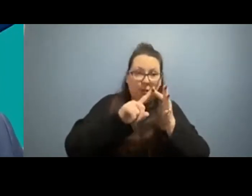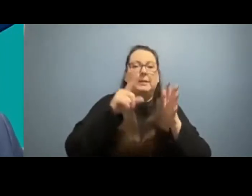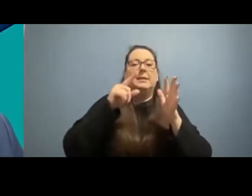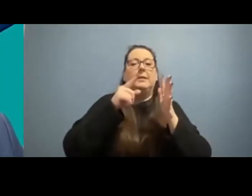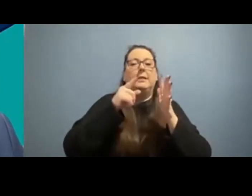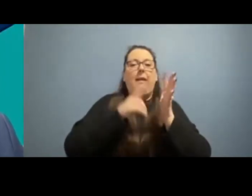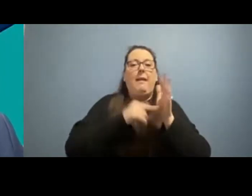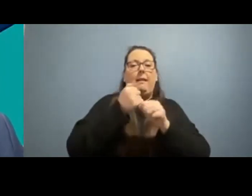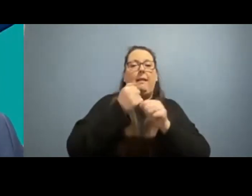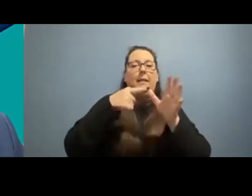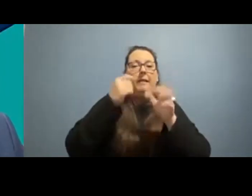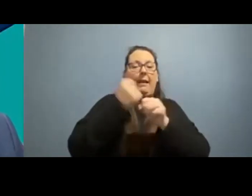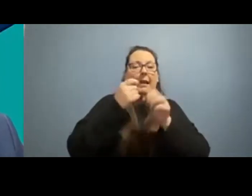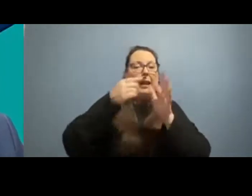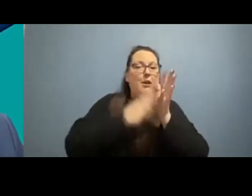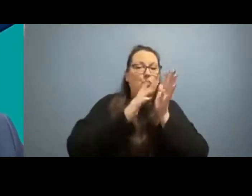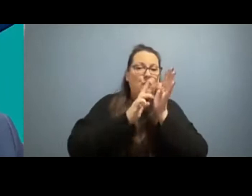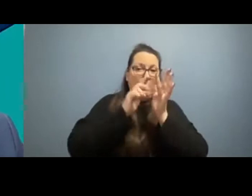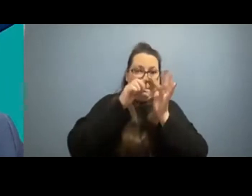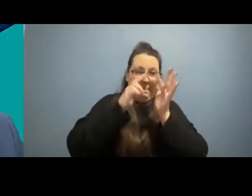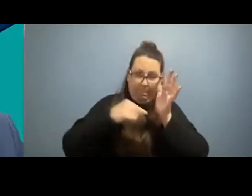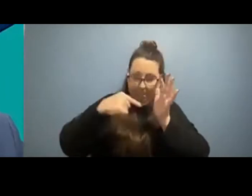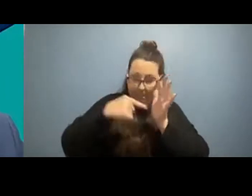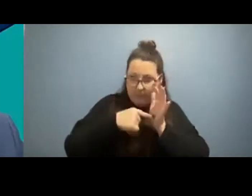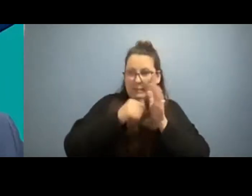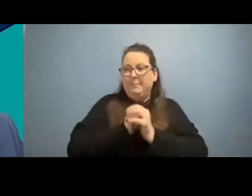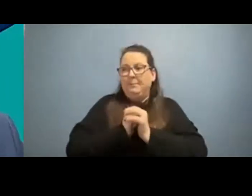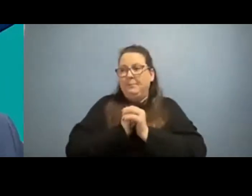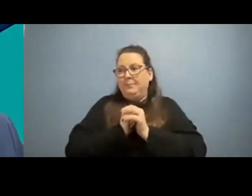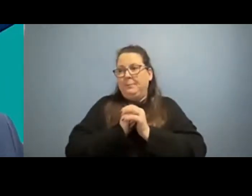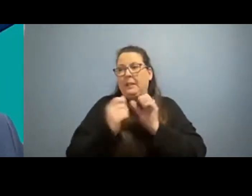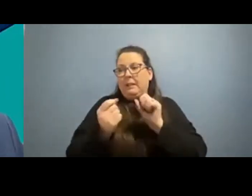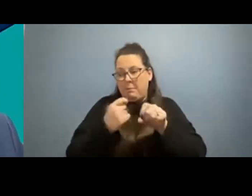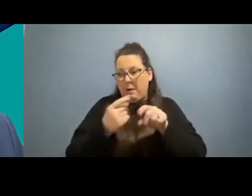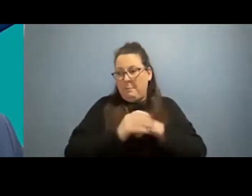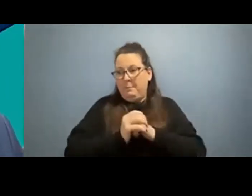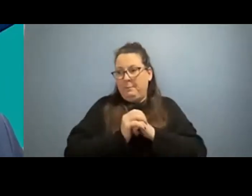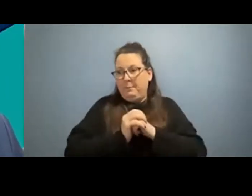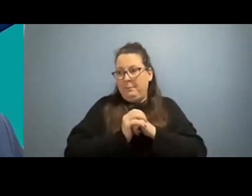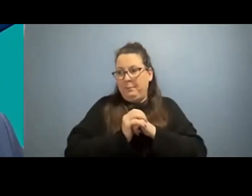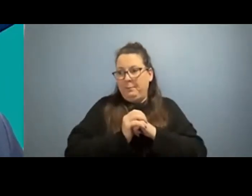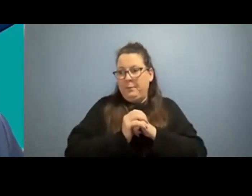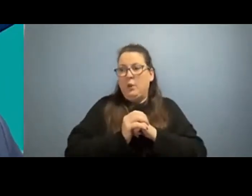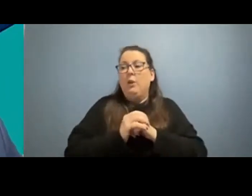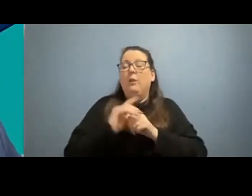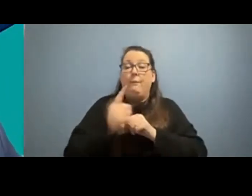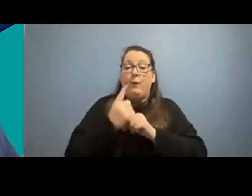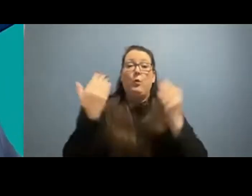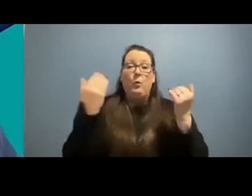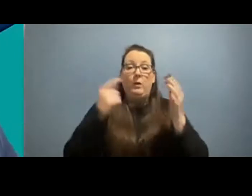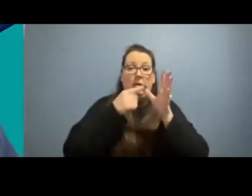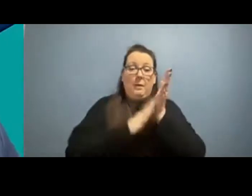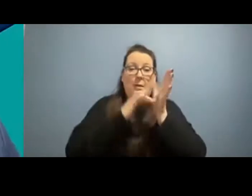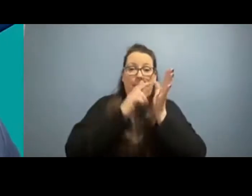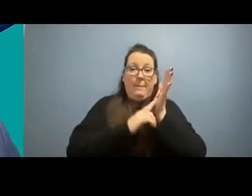So I'd now like to introduce Amanda Murphy, CEO for Connect Health and Community. Welcome, Amanda. Thanks,